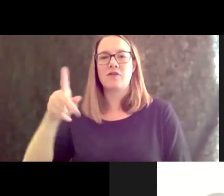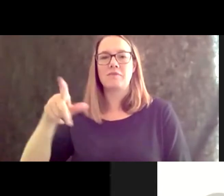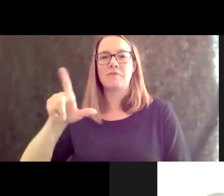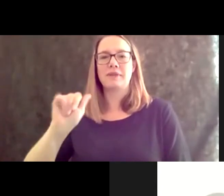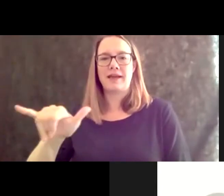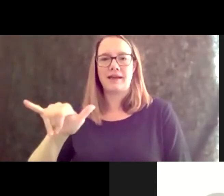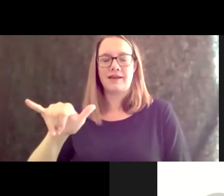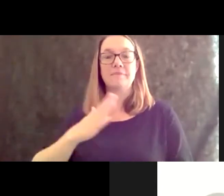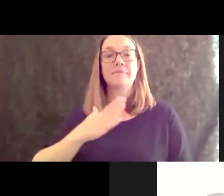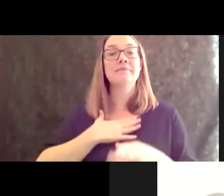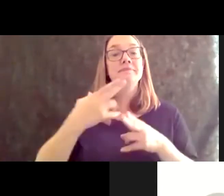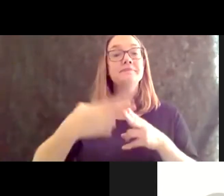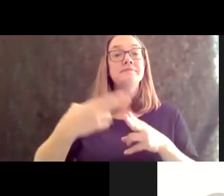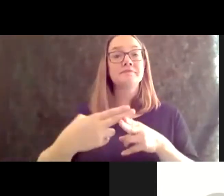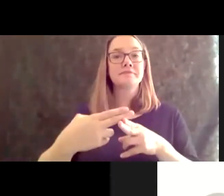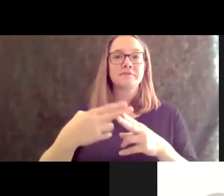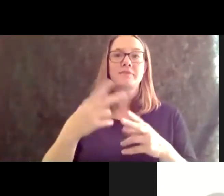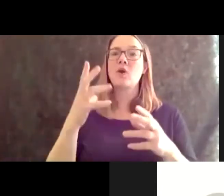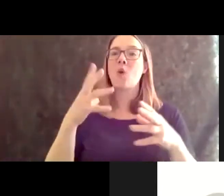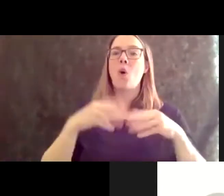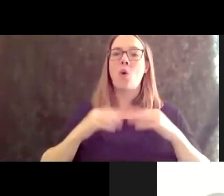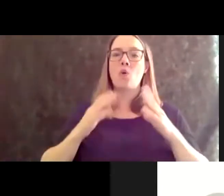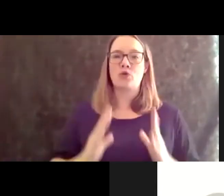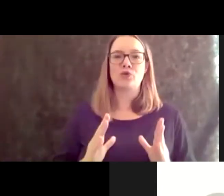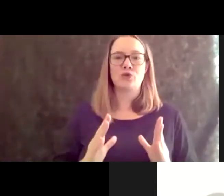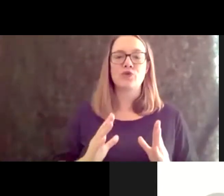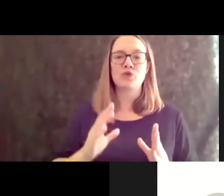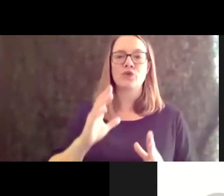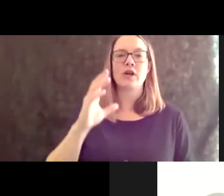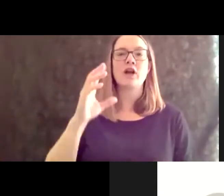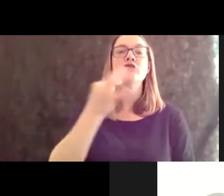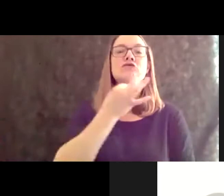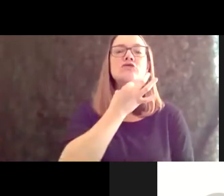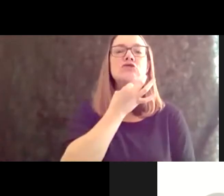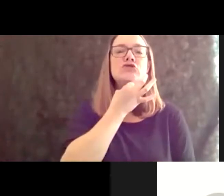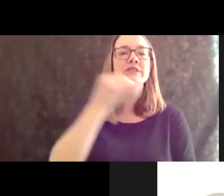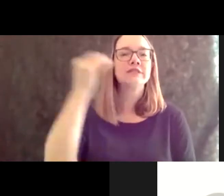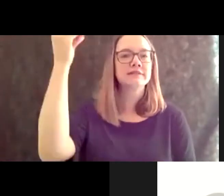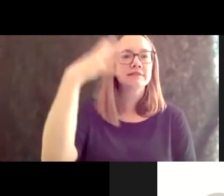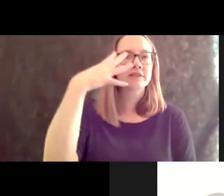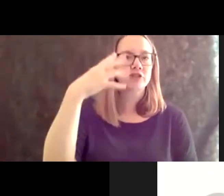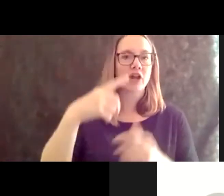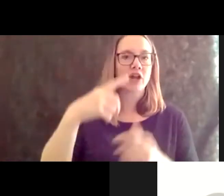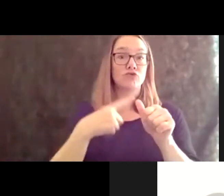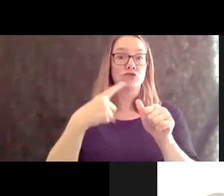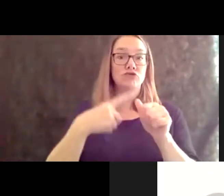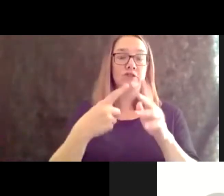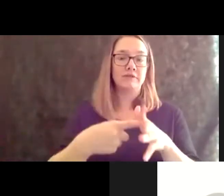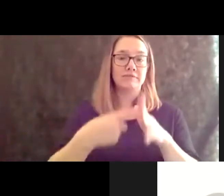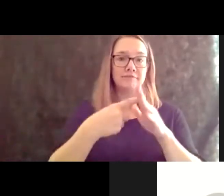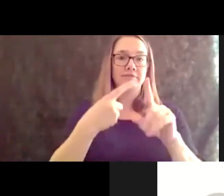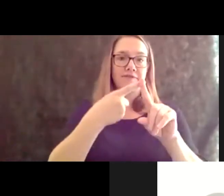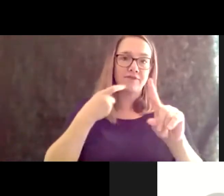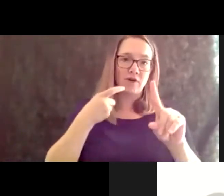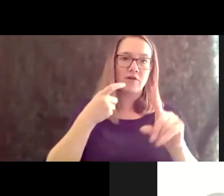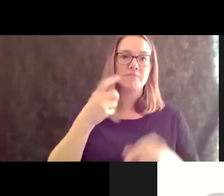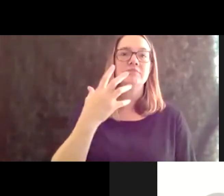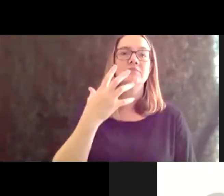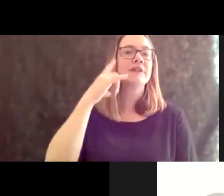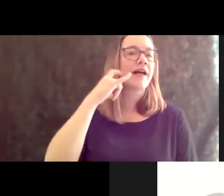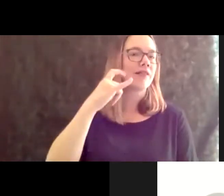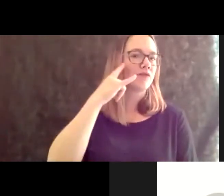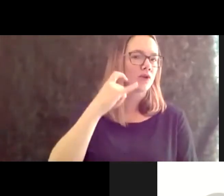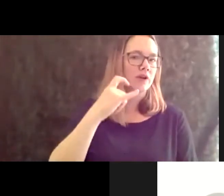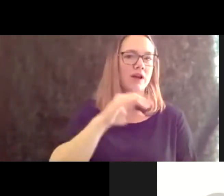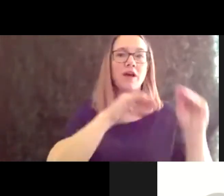the owner manifester of Curious Sunshine. I'm originally from California, and I moved to Colorado about